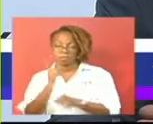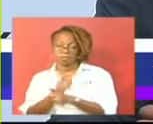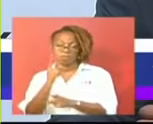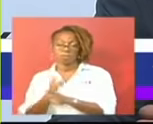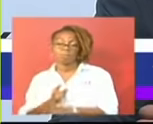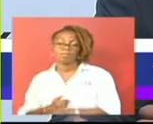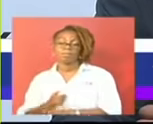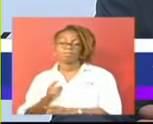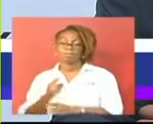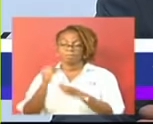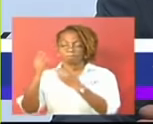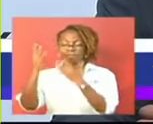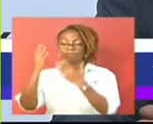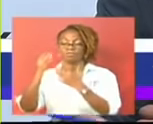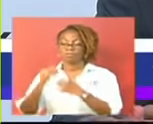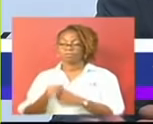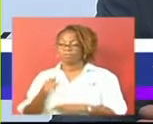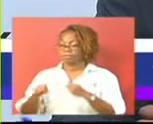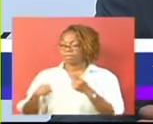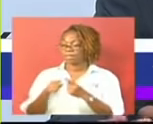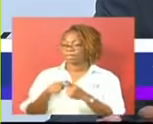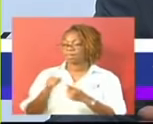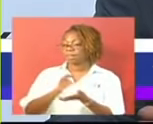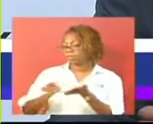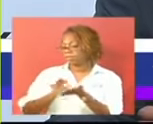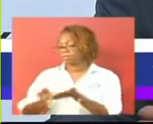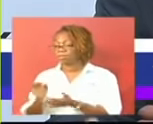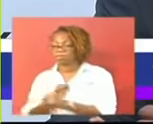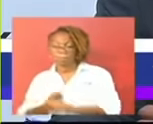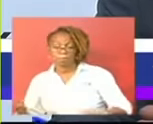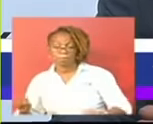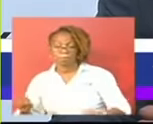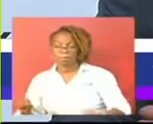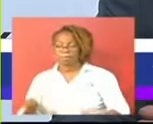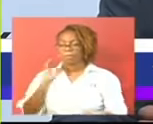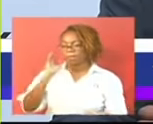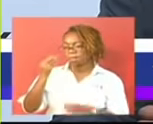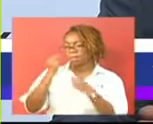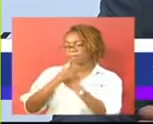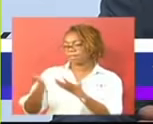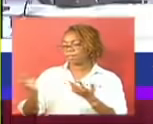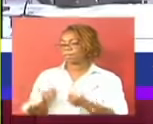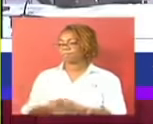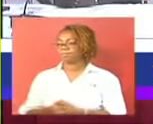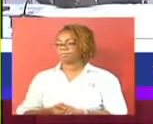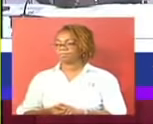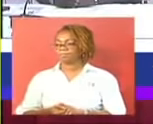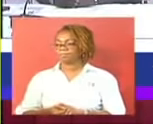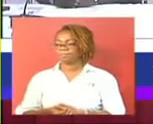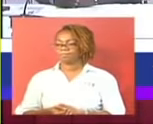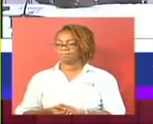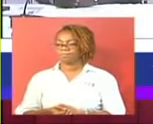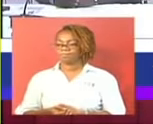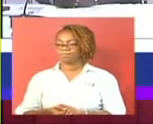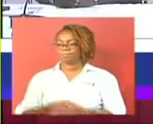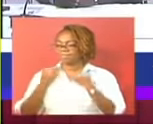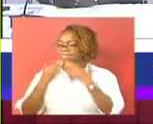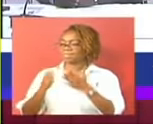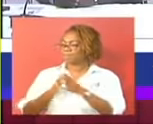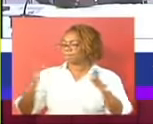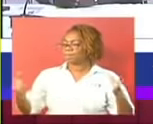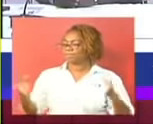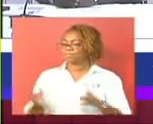as soon as that it reaches a state of completion, that's information that we'll be able to share. Thank you very much, Dr. Hines. We